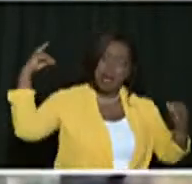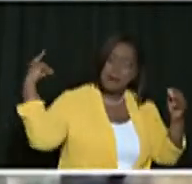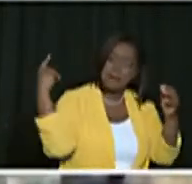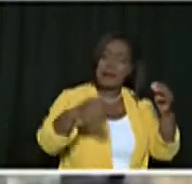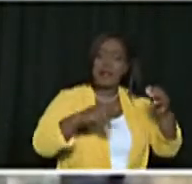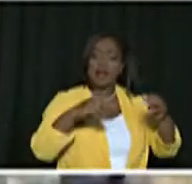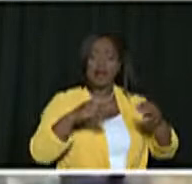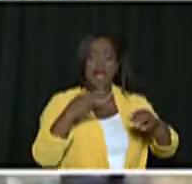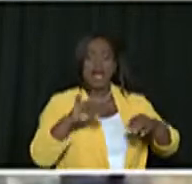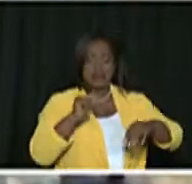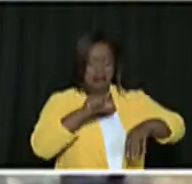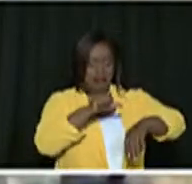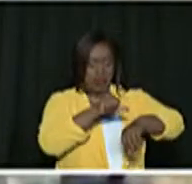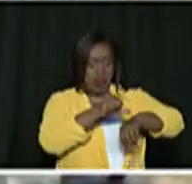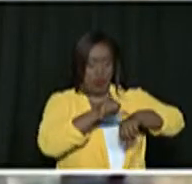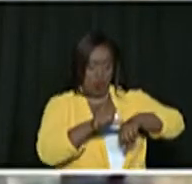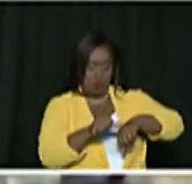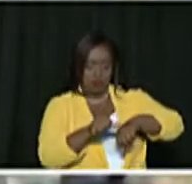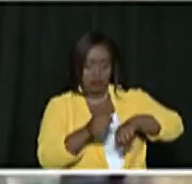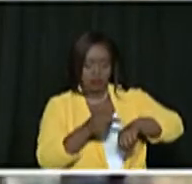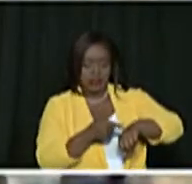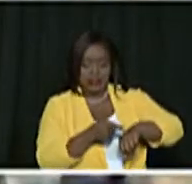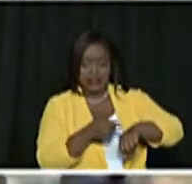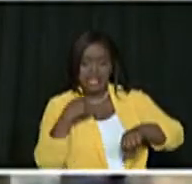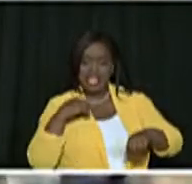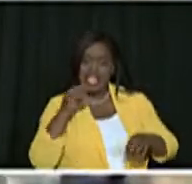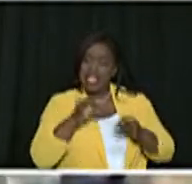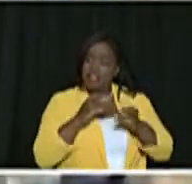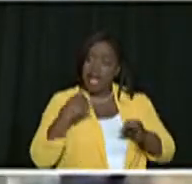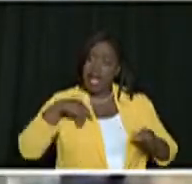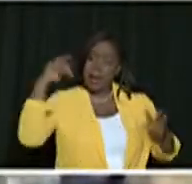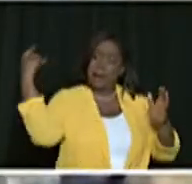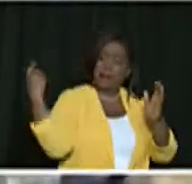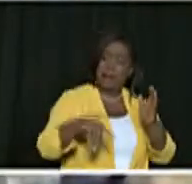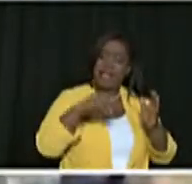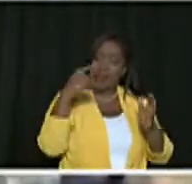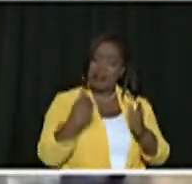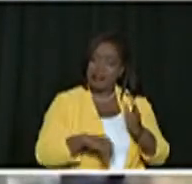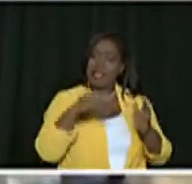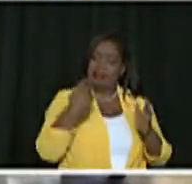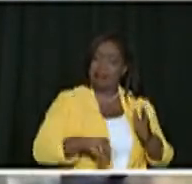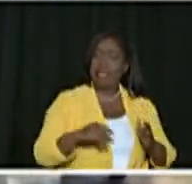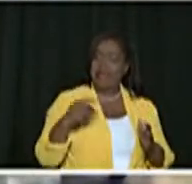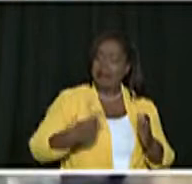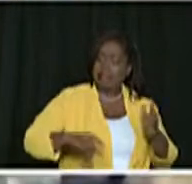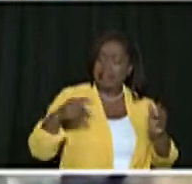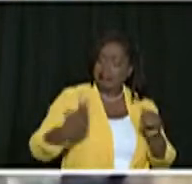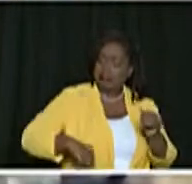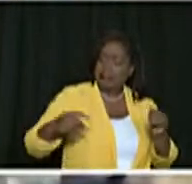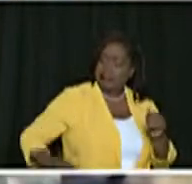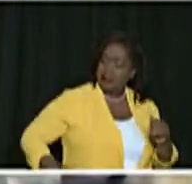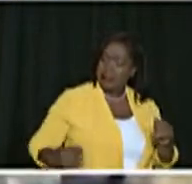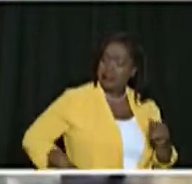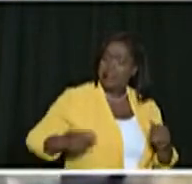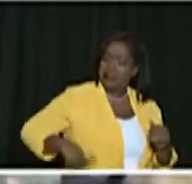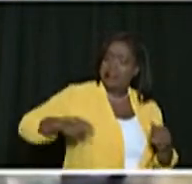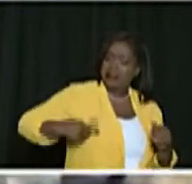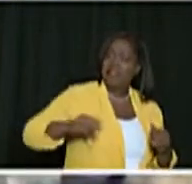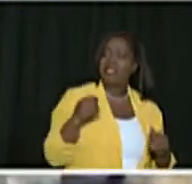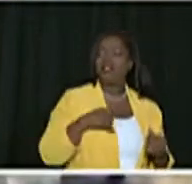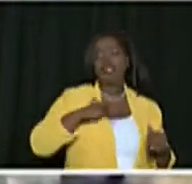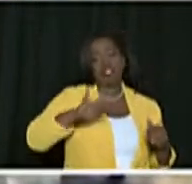mark, if I beat this child in a way where the child will maybe crying for